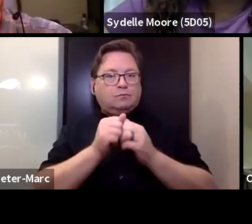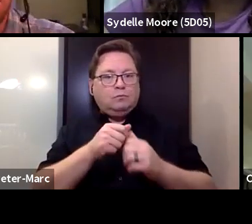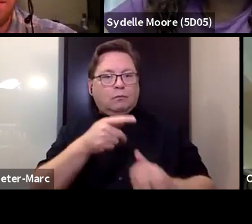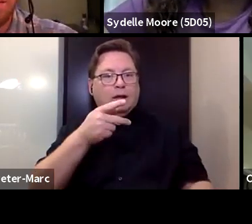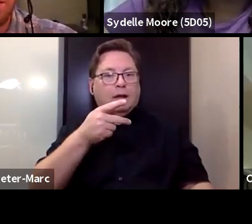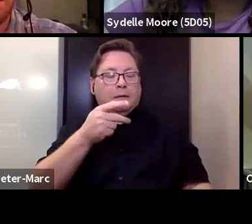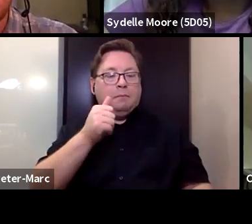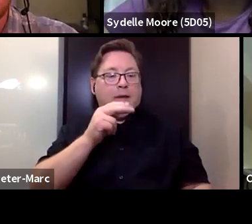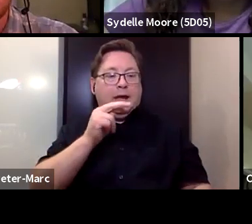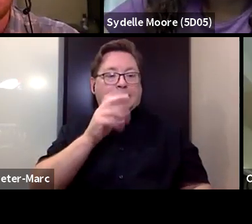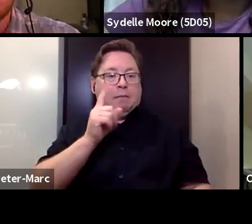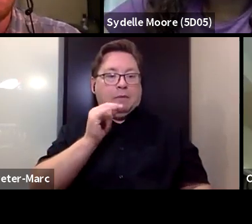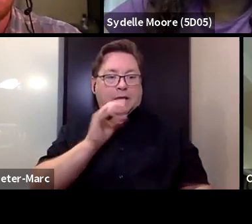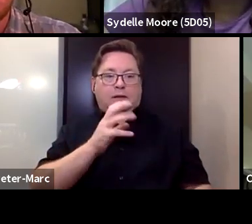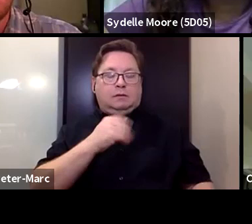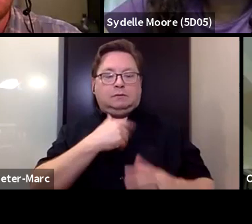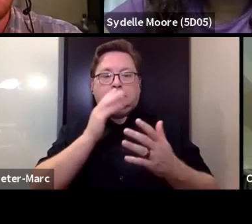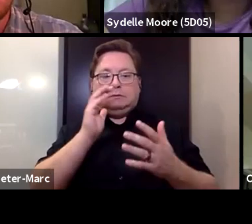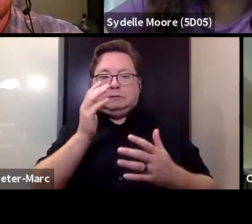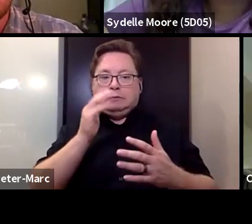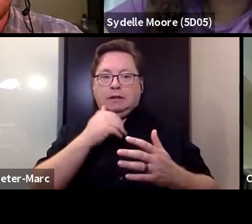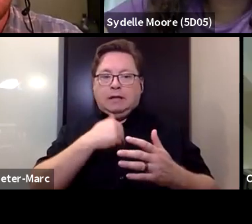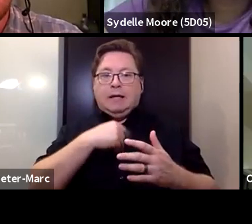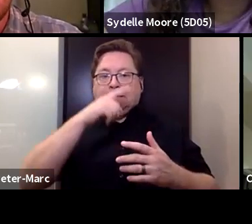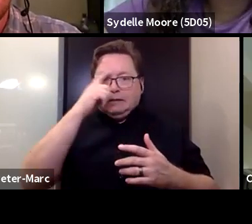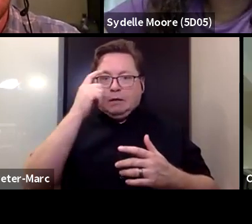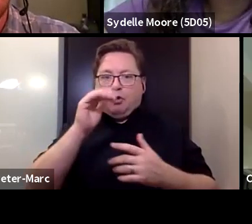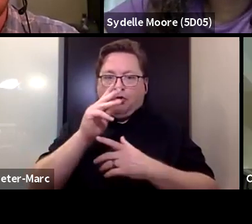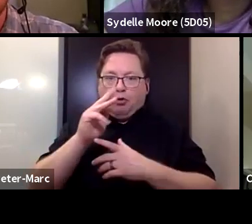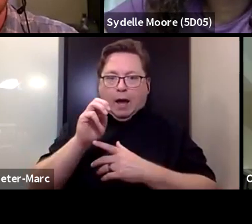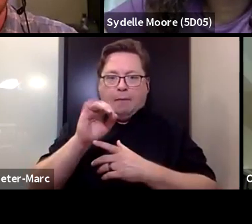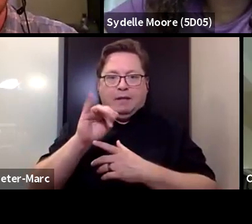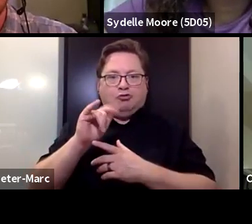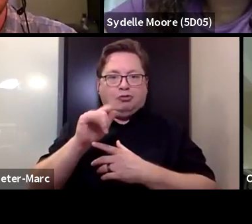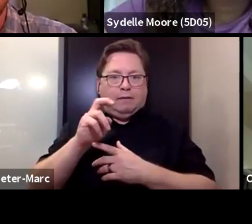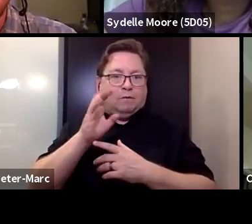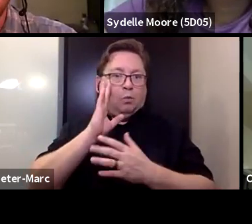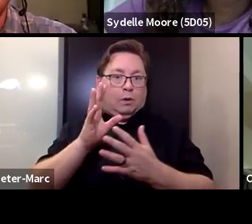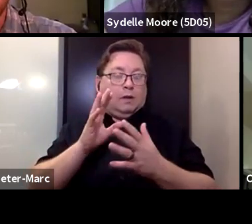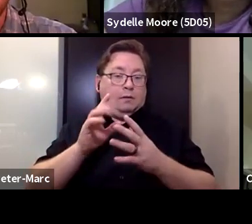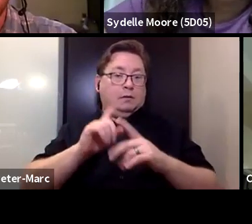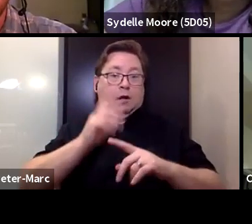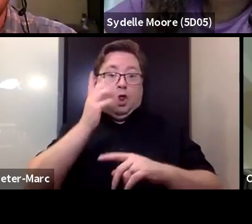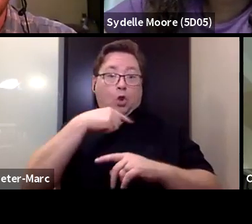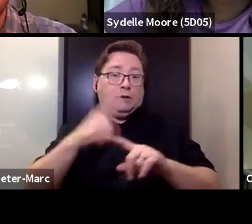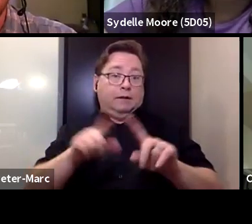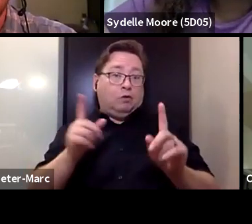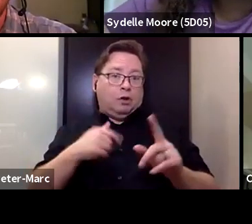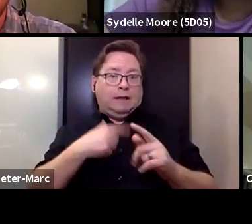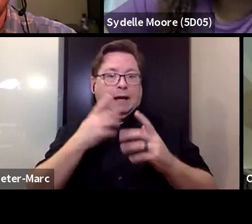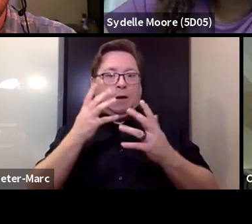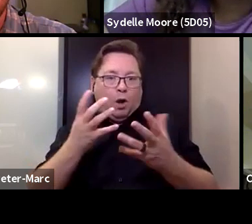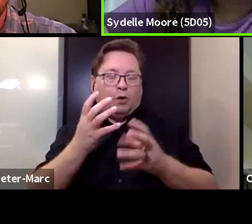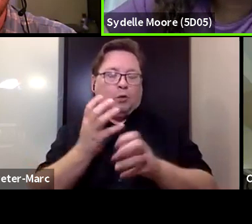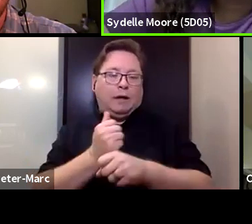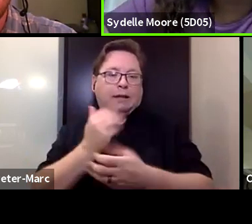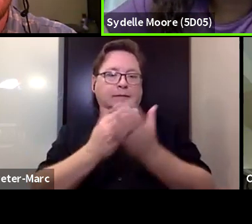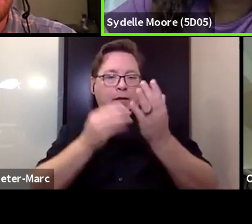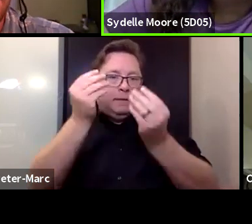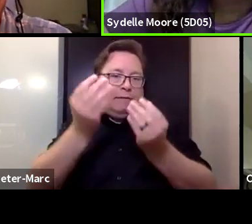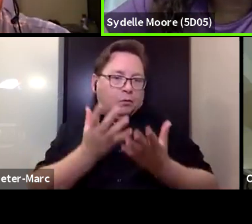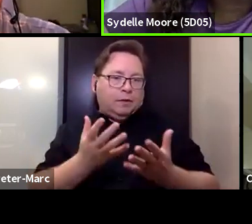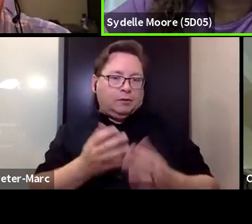Initiative has got to look different than it did last year. Can I get some insight on that, please? Thank you. Yes. So